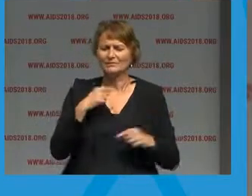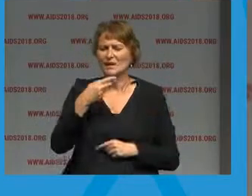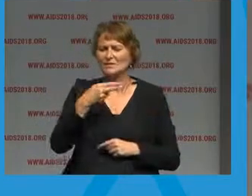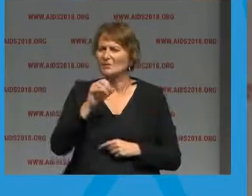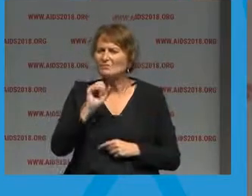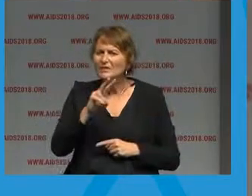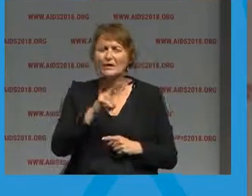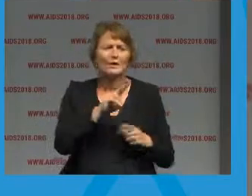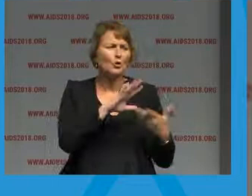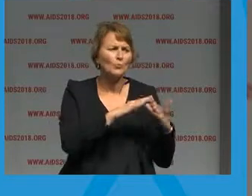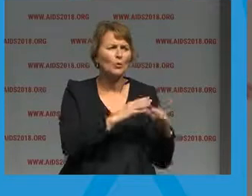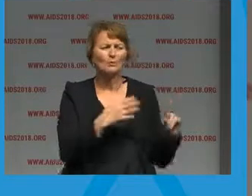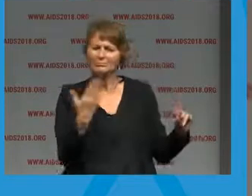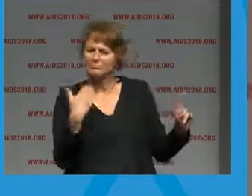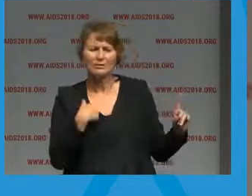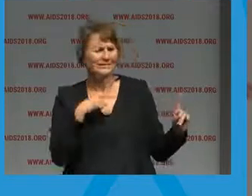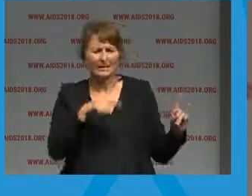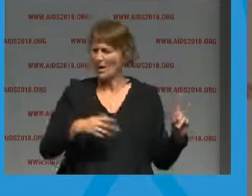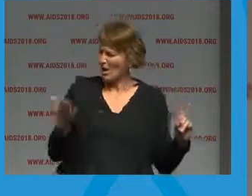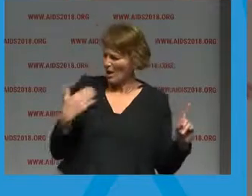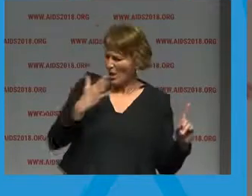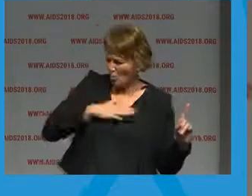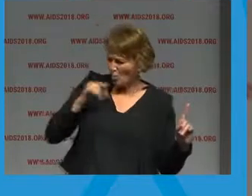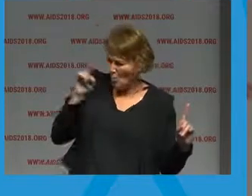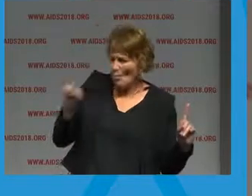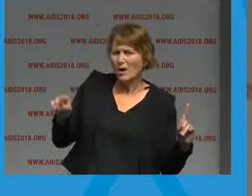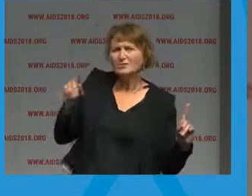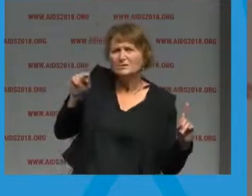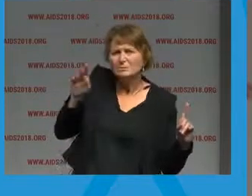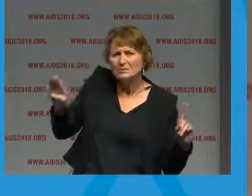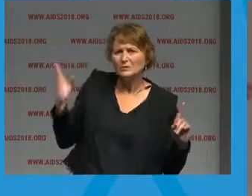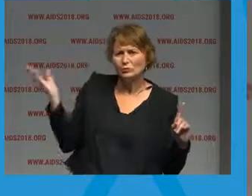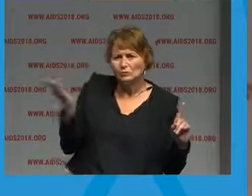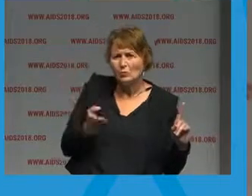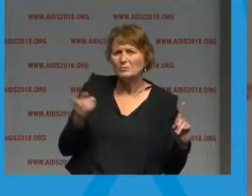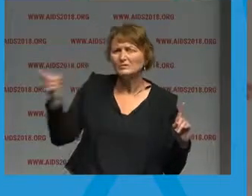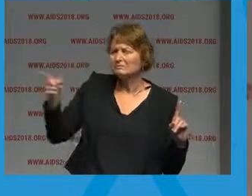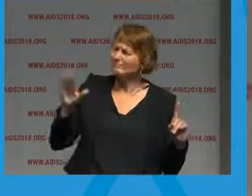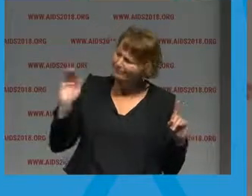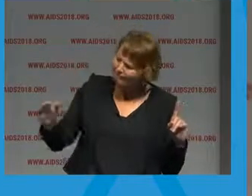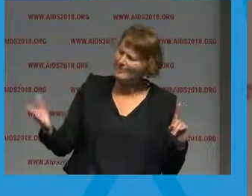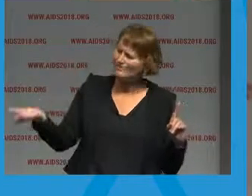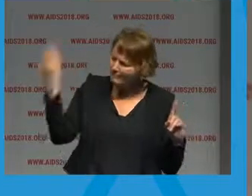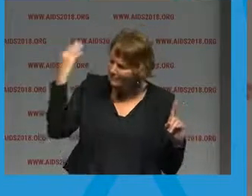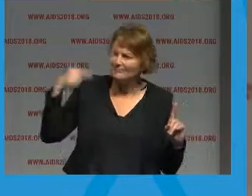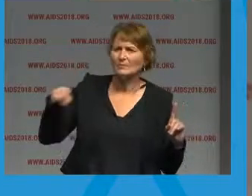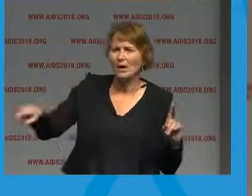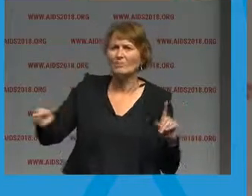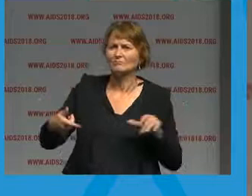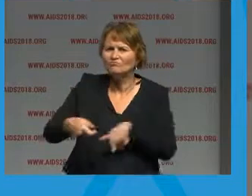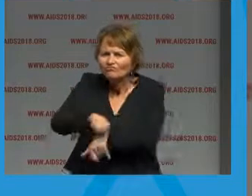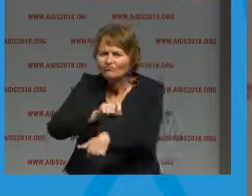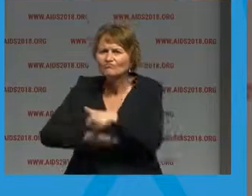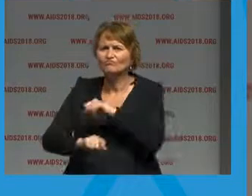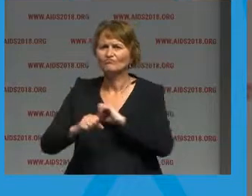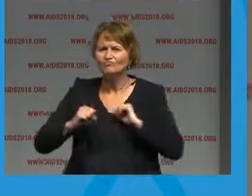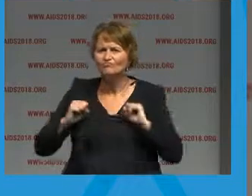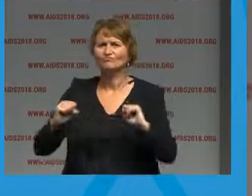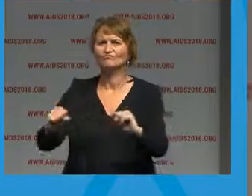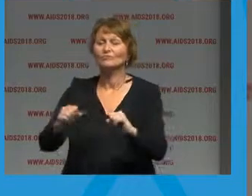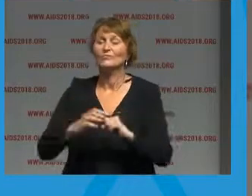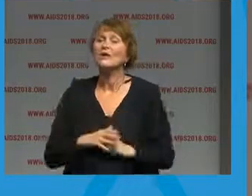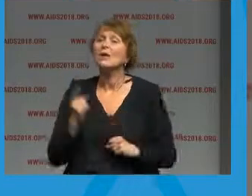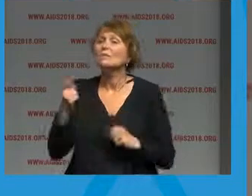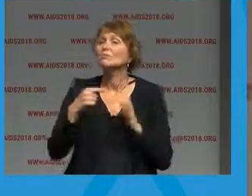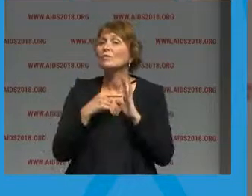services, for a community-led response. We need to make sure there's access to